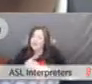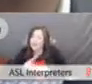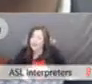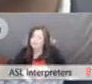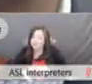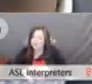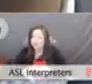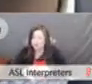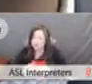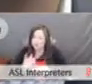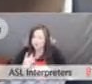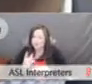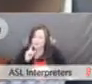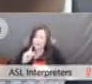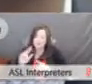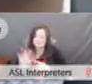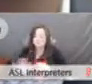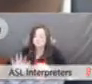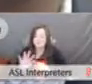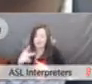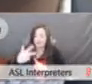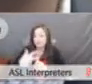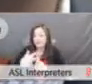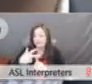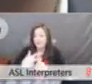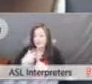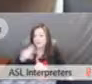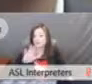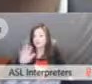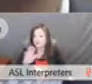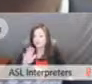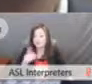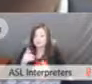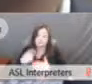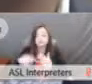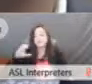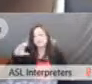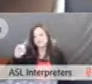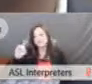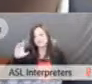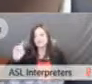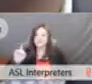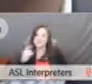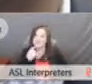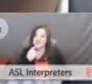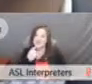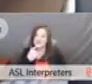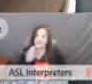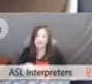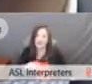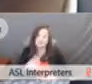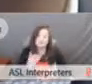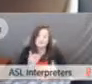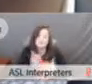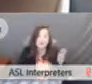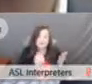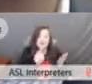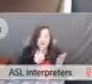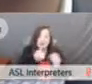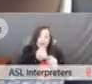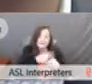for 3 months, is what the CDC says. There's some data that may be a little bit longer than that,